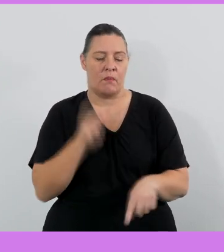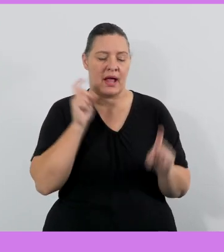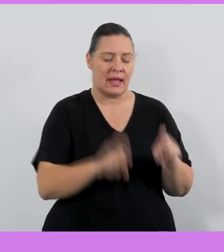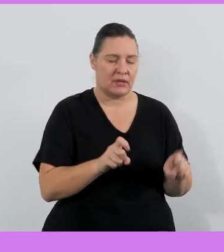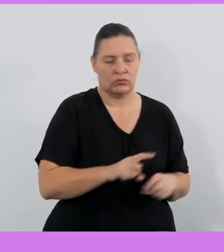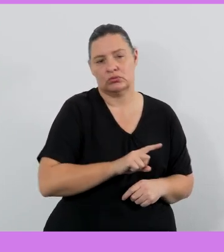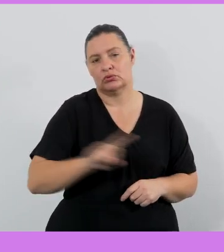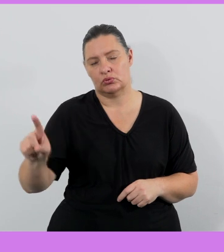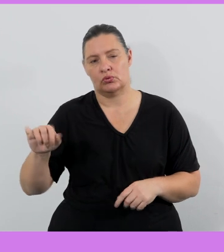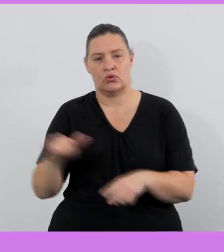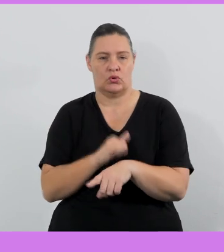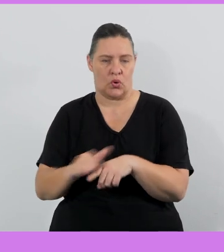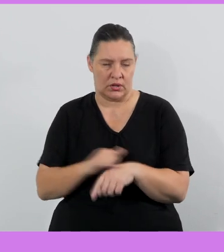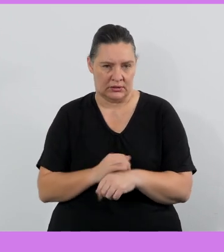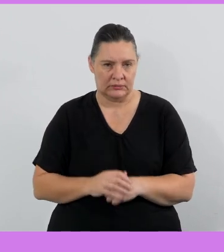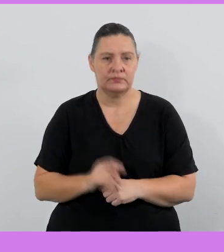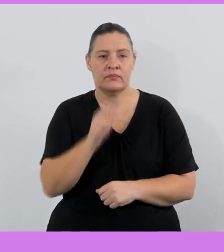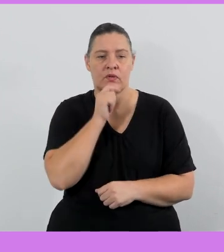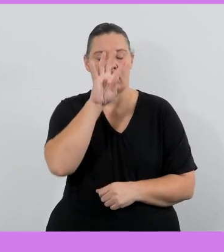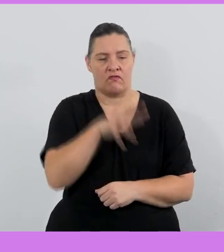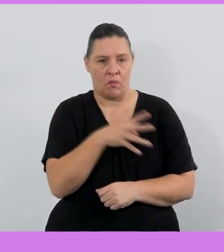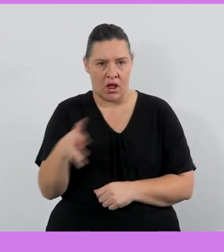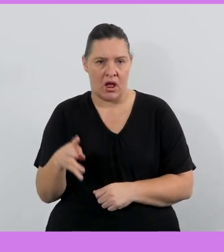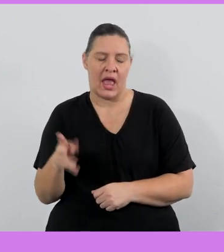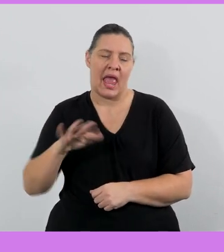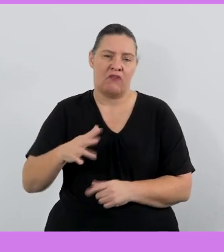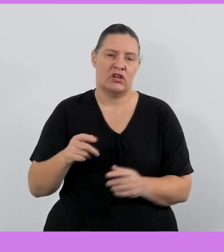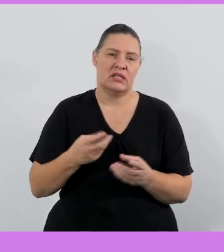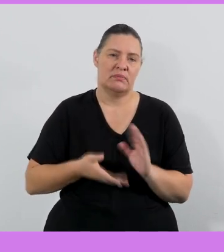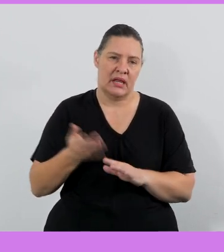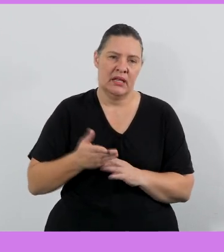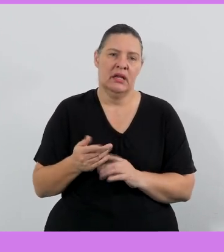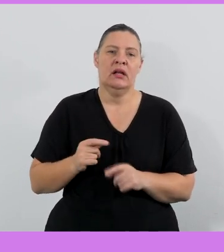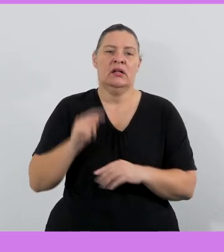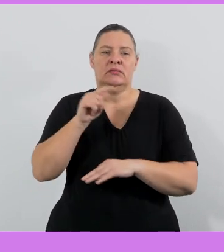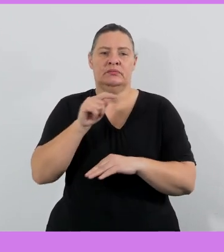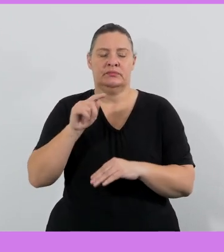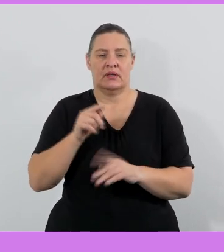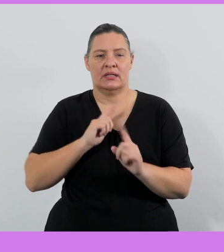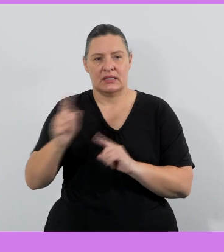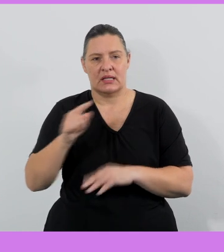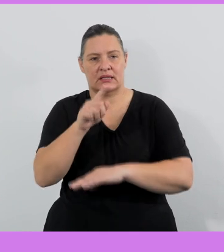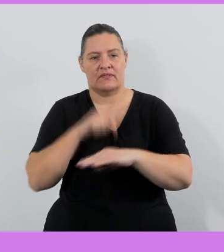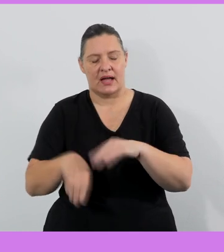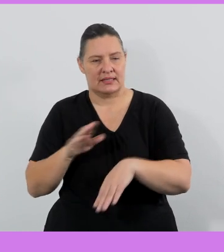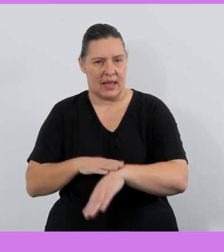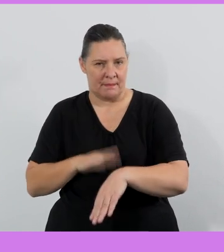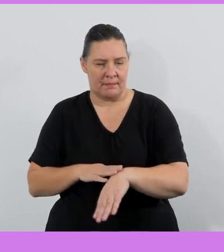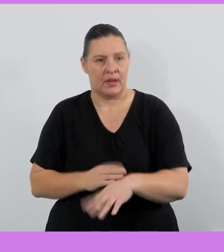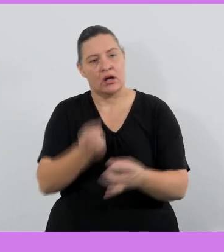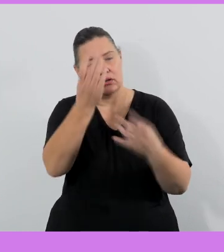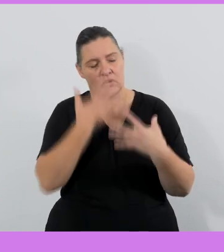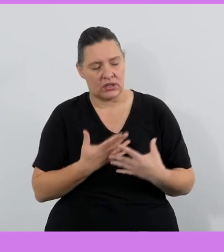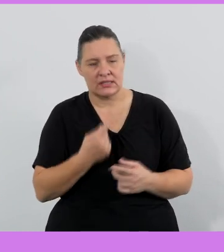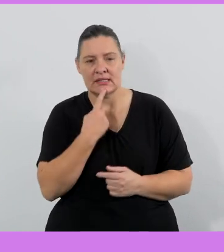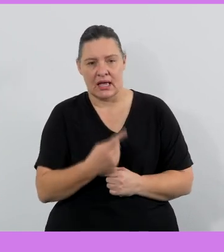Cape Town to New York. Use the following formula: average speed equals distance divided by time. And then a note was given to us